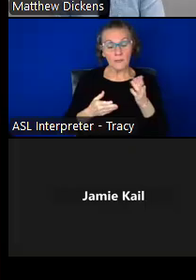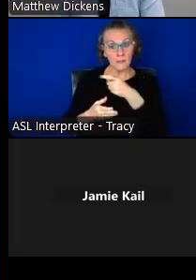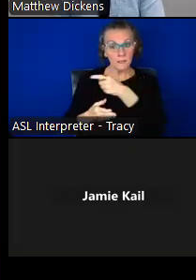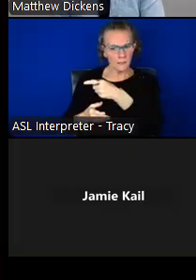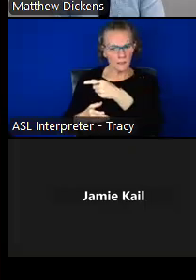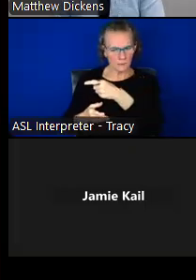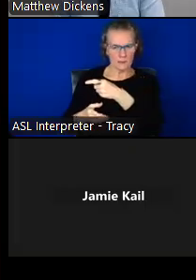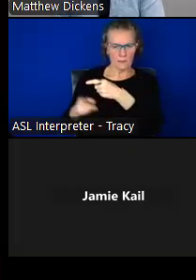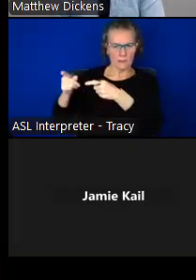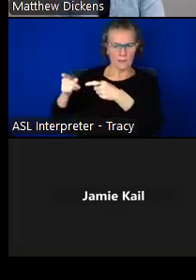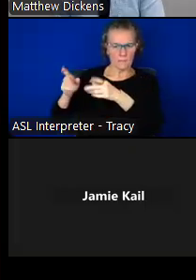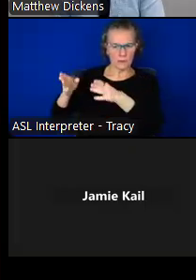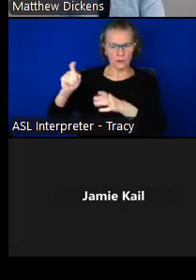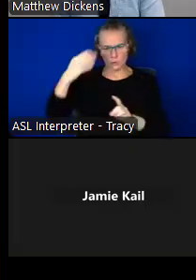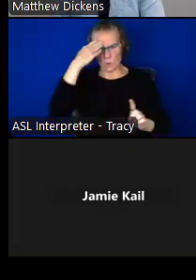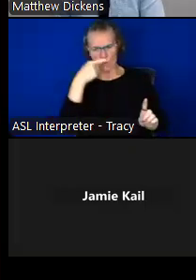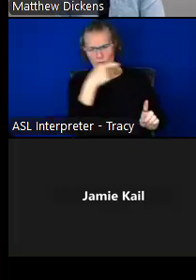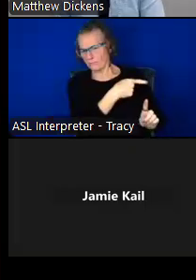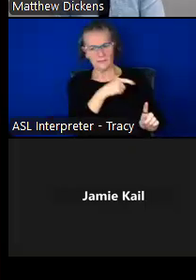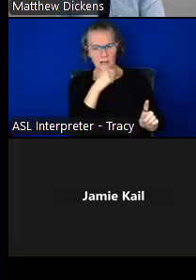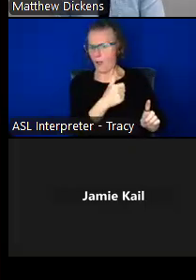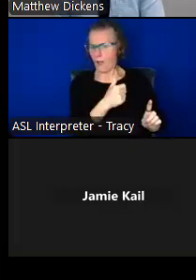have known is unable to give that